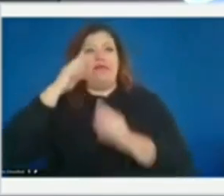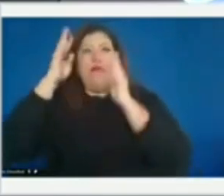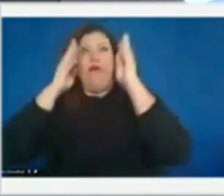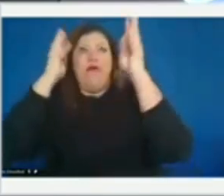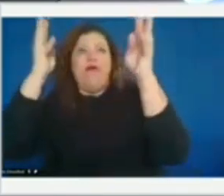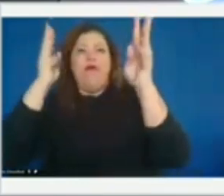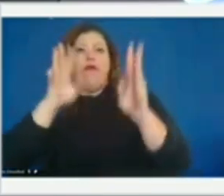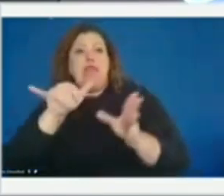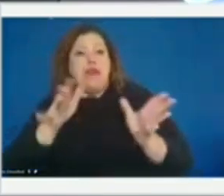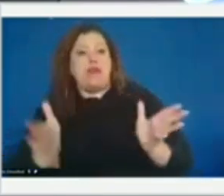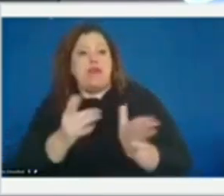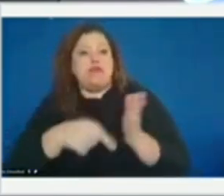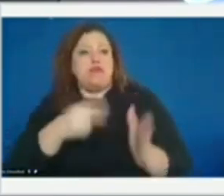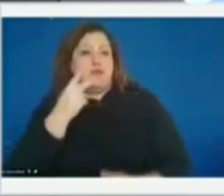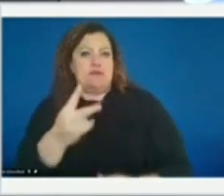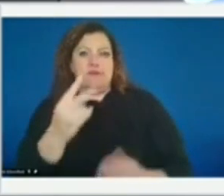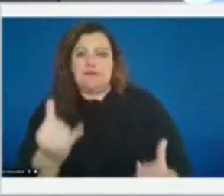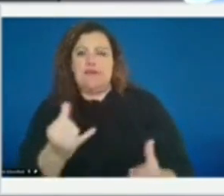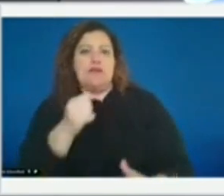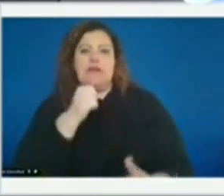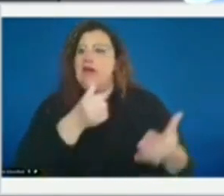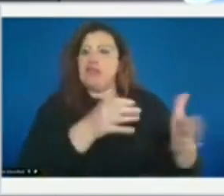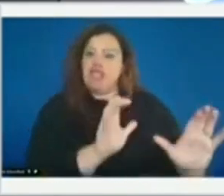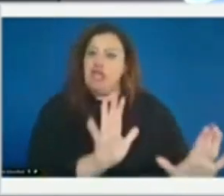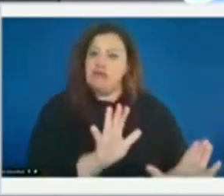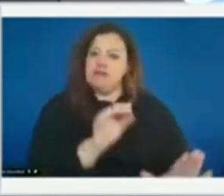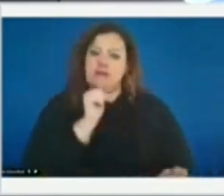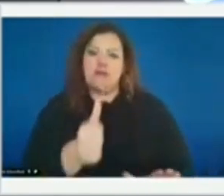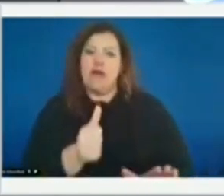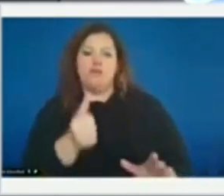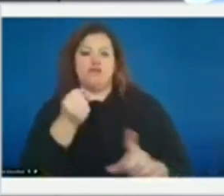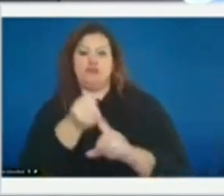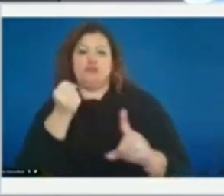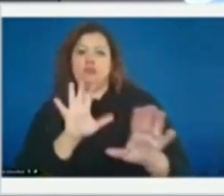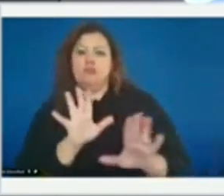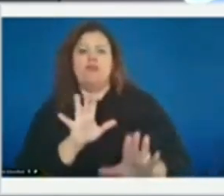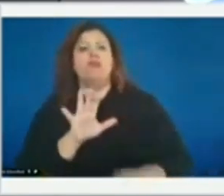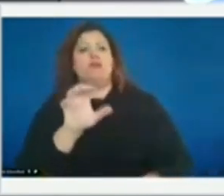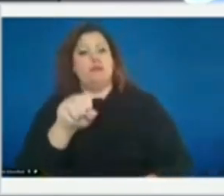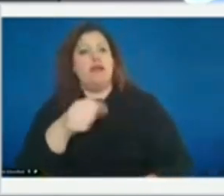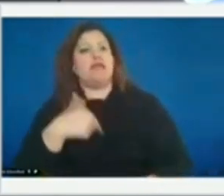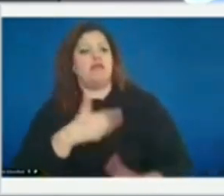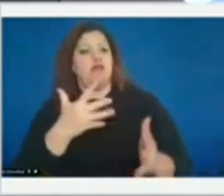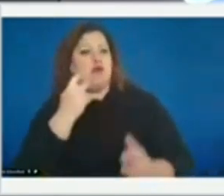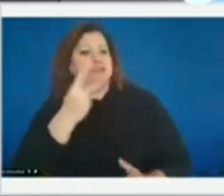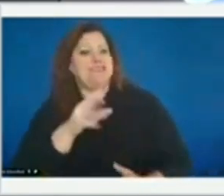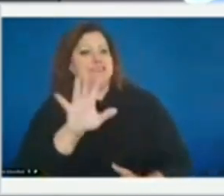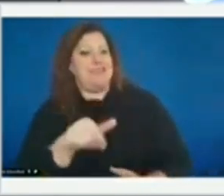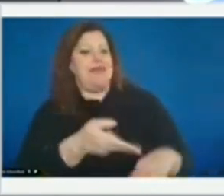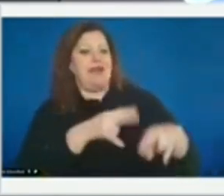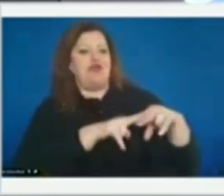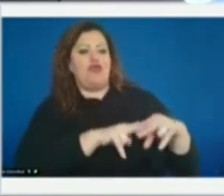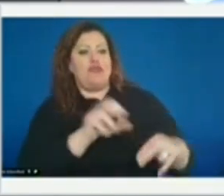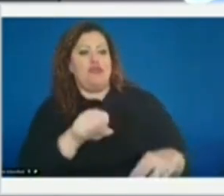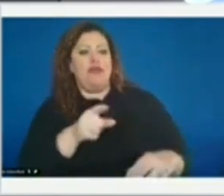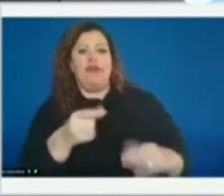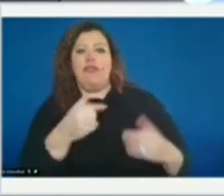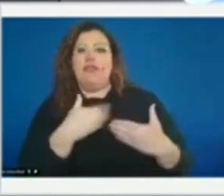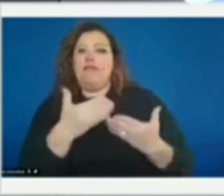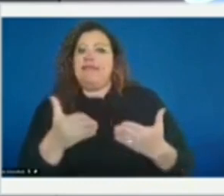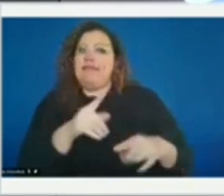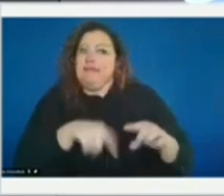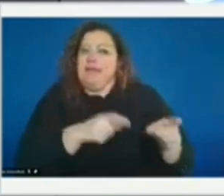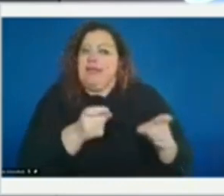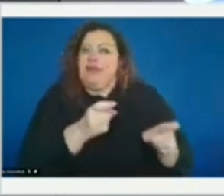today. It's not by chance. It's not by happenstance. So, yes, we want to see that. There are things out of our control that deal